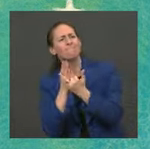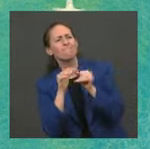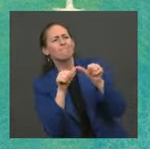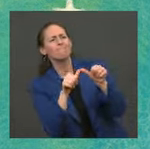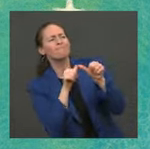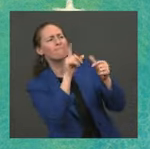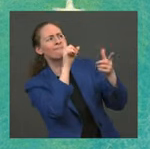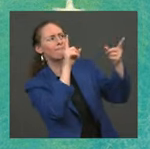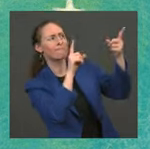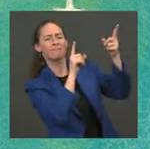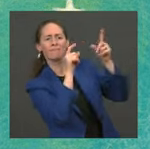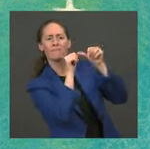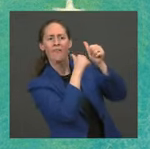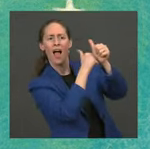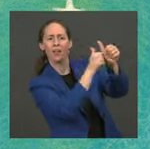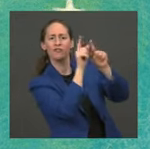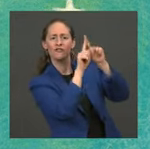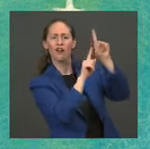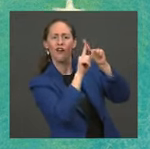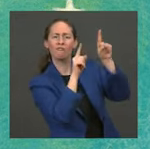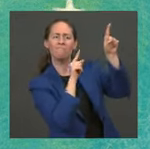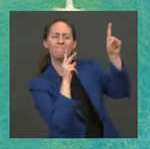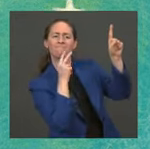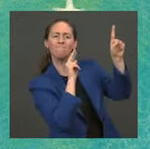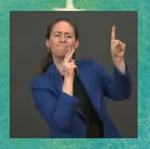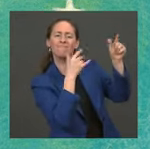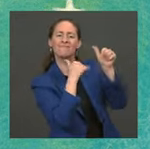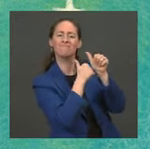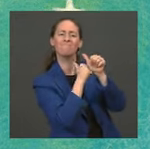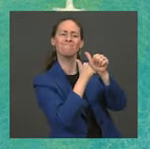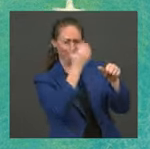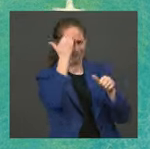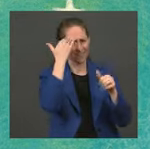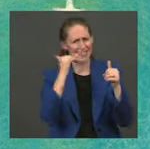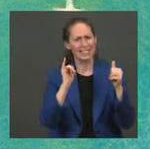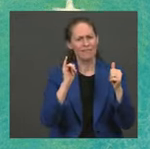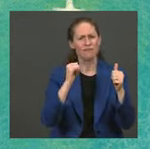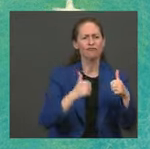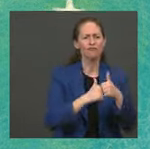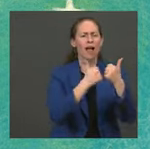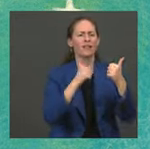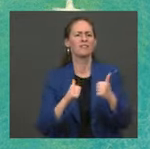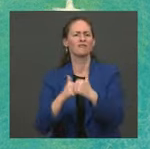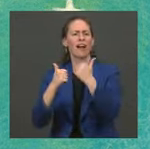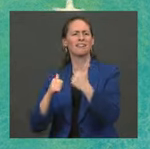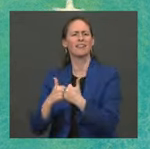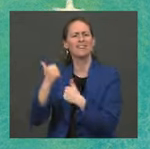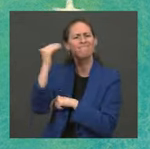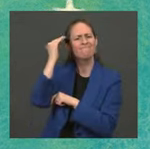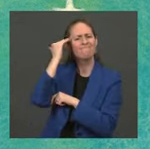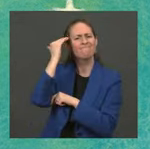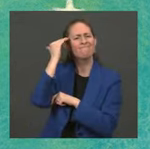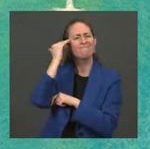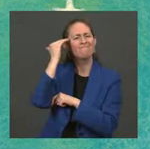challenges ahead for our nation. There will be moments when the answers seem